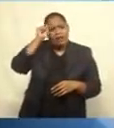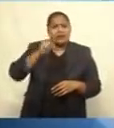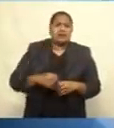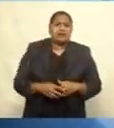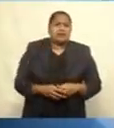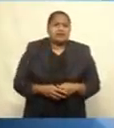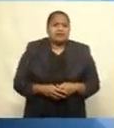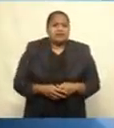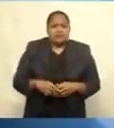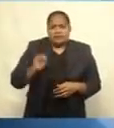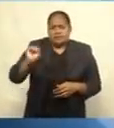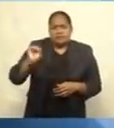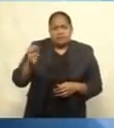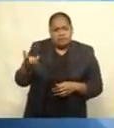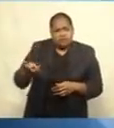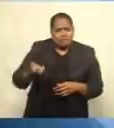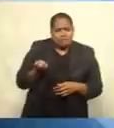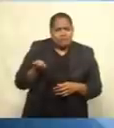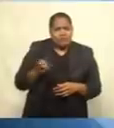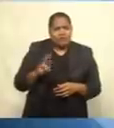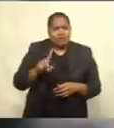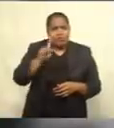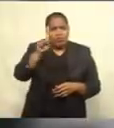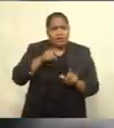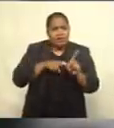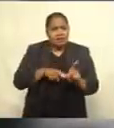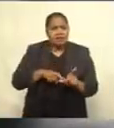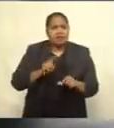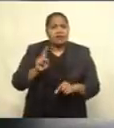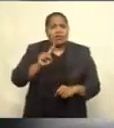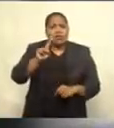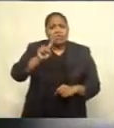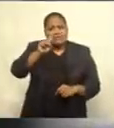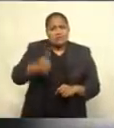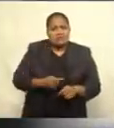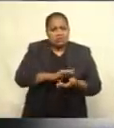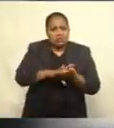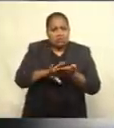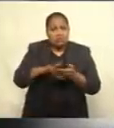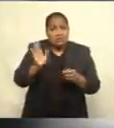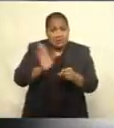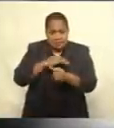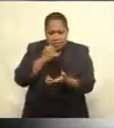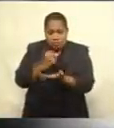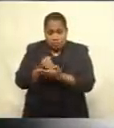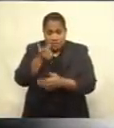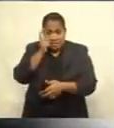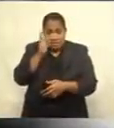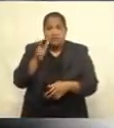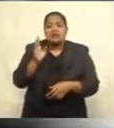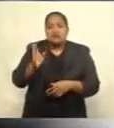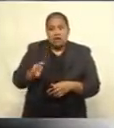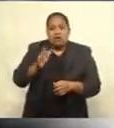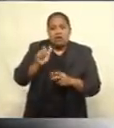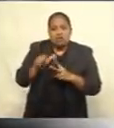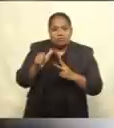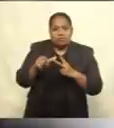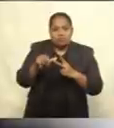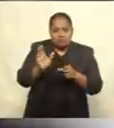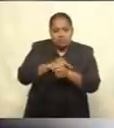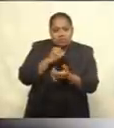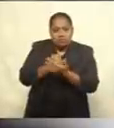his salary then for the whole year was $1,000. He made sure that as a teacher, he also ensured we had a good